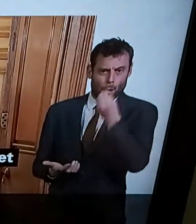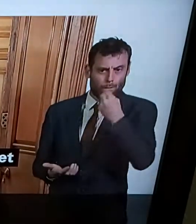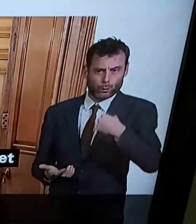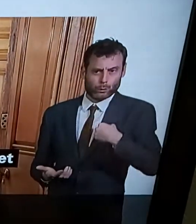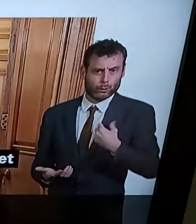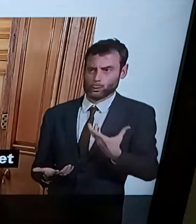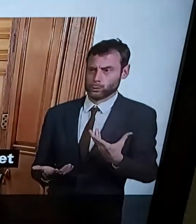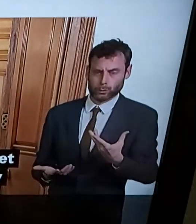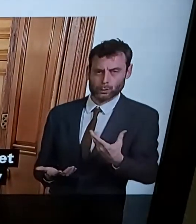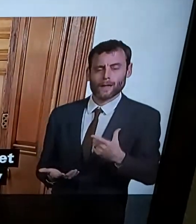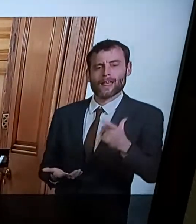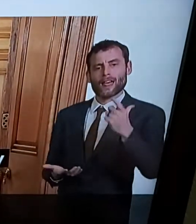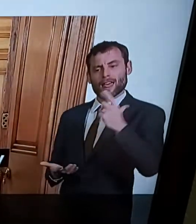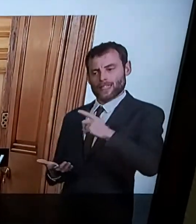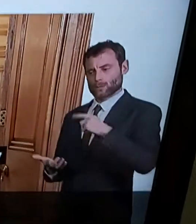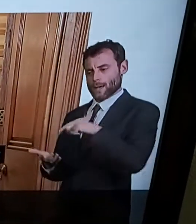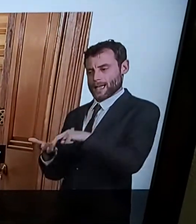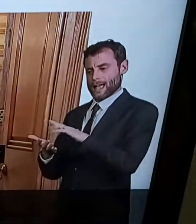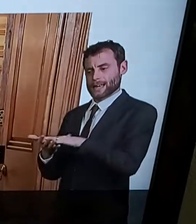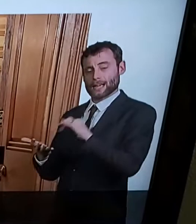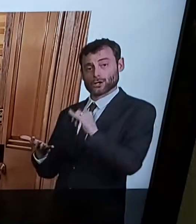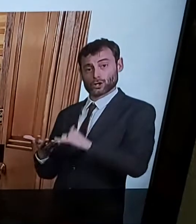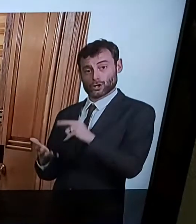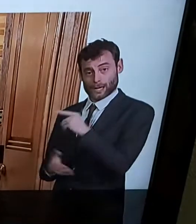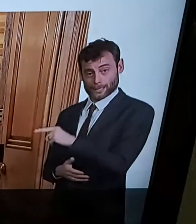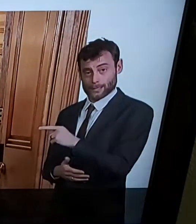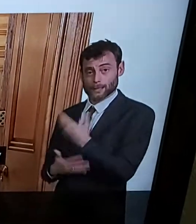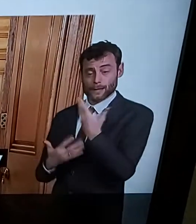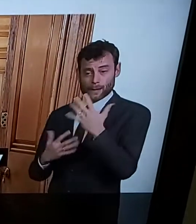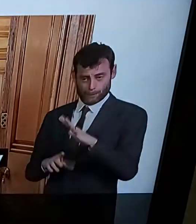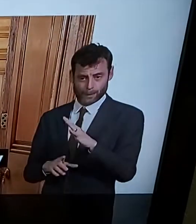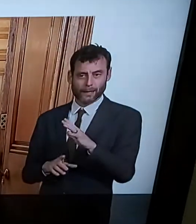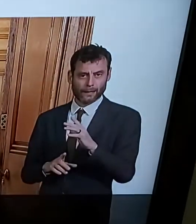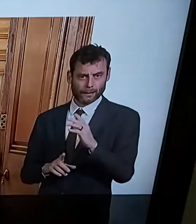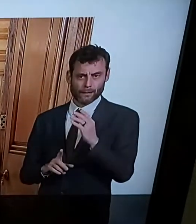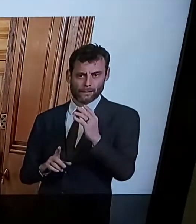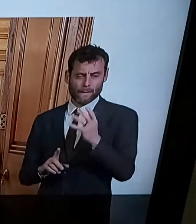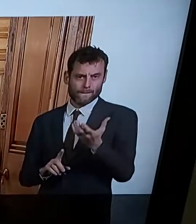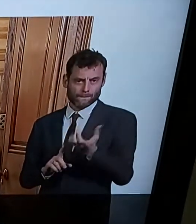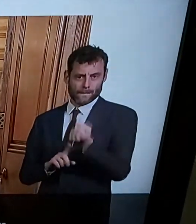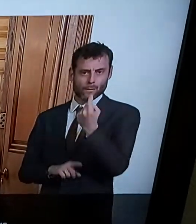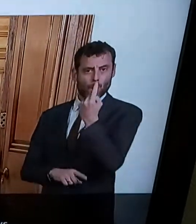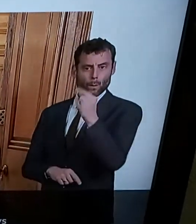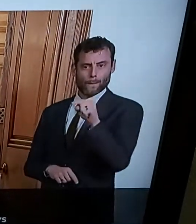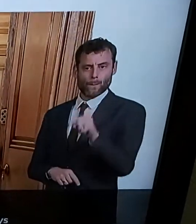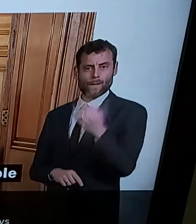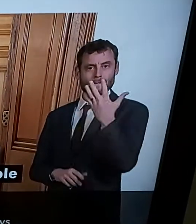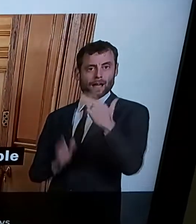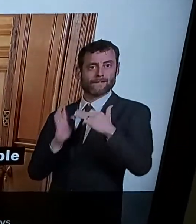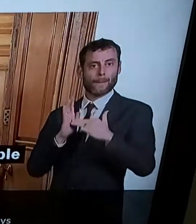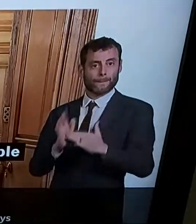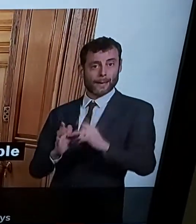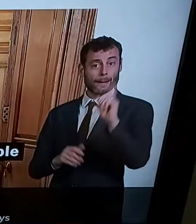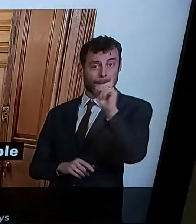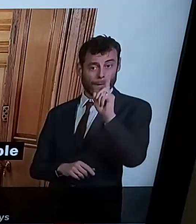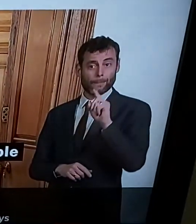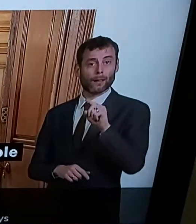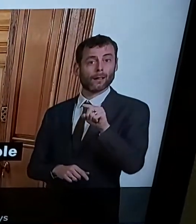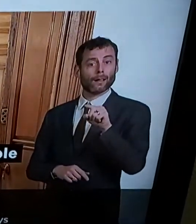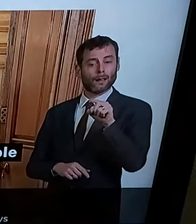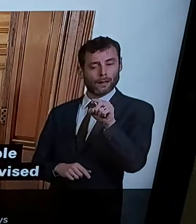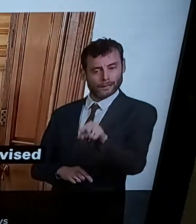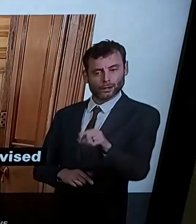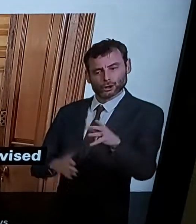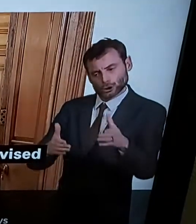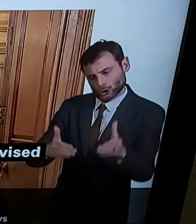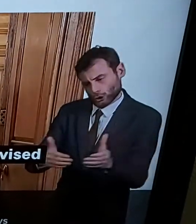the NHS has identified up to 1.5 million people who are shielded, who've been advised to self-isolate for 12 weeks, and